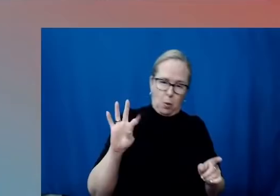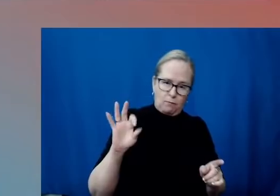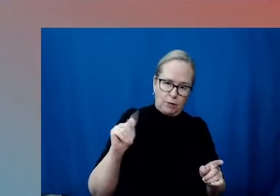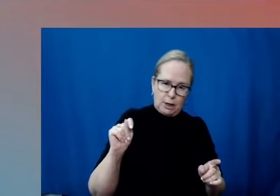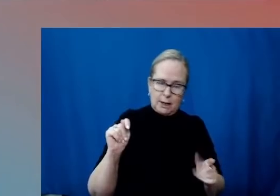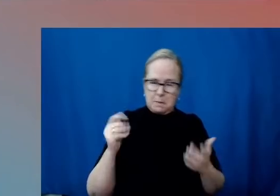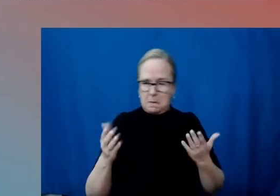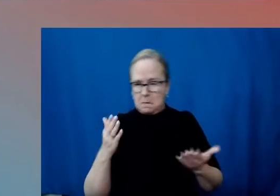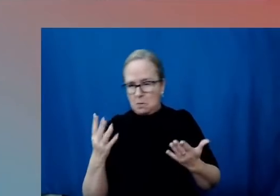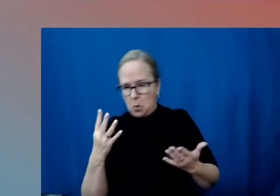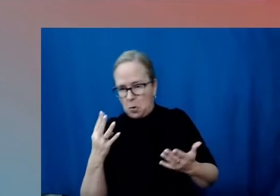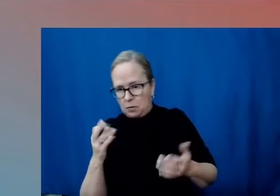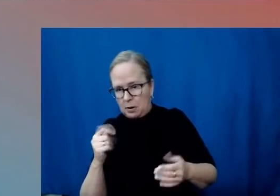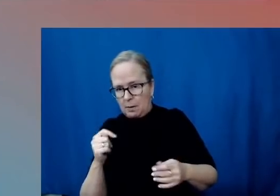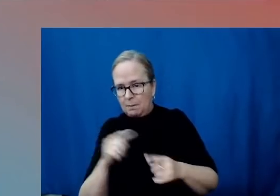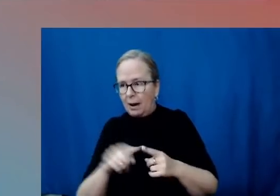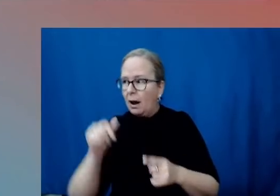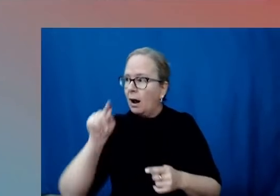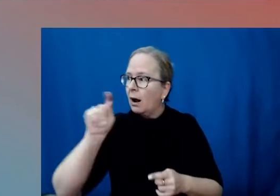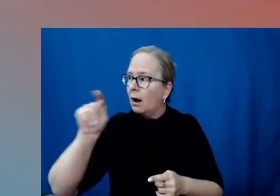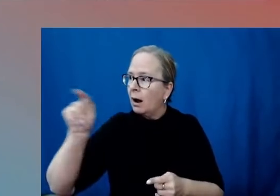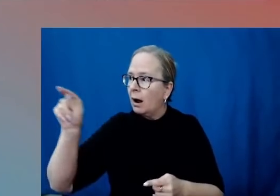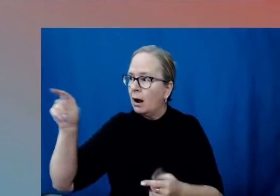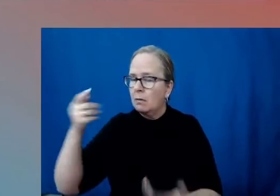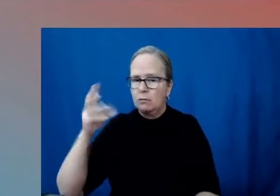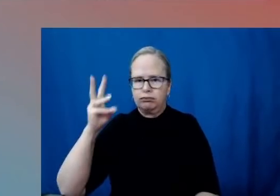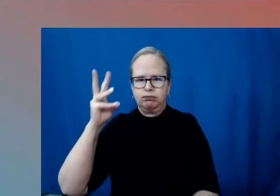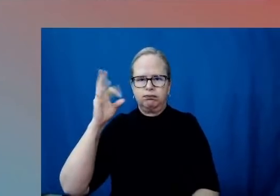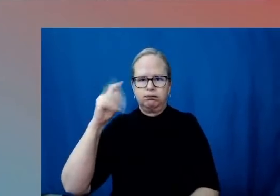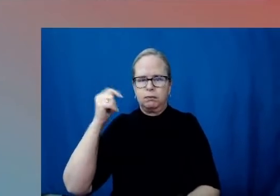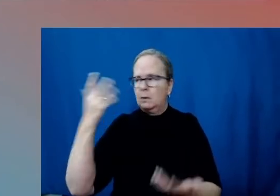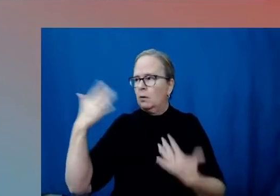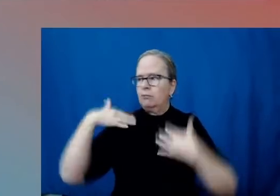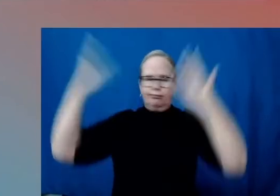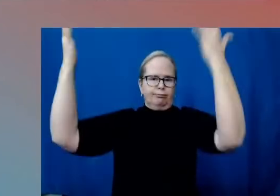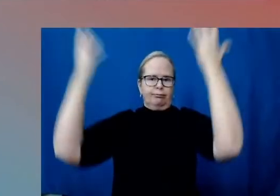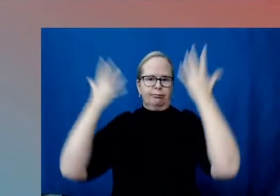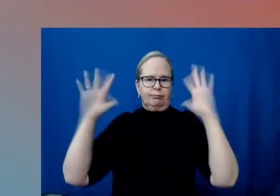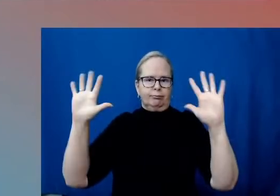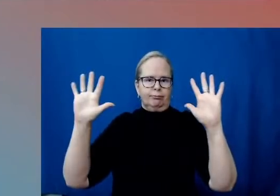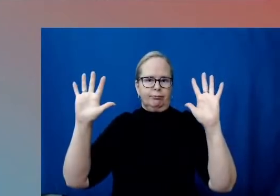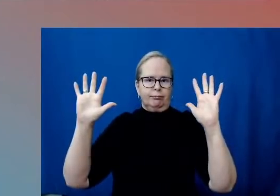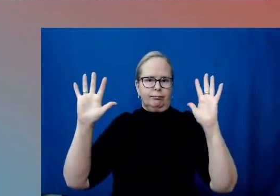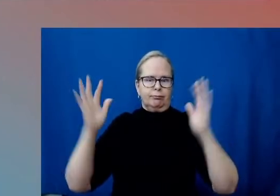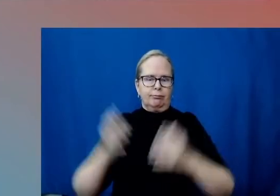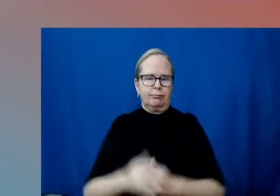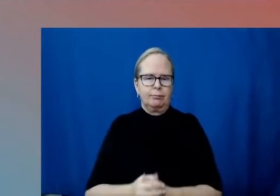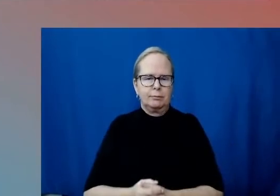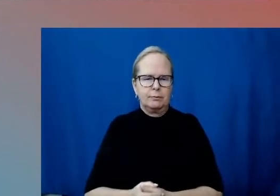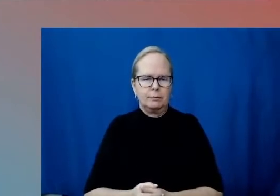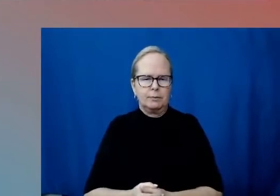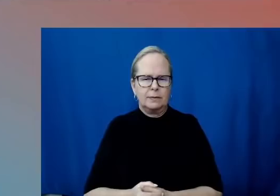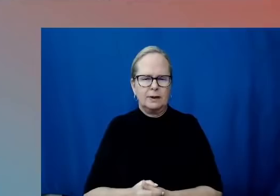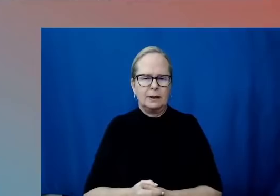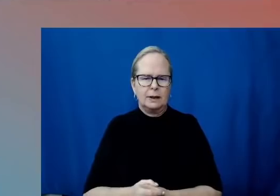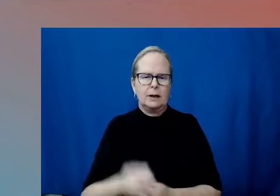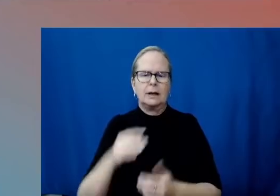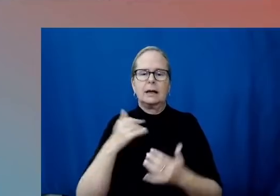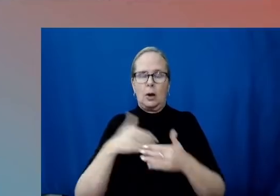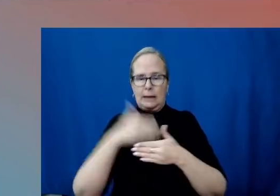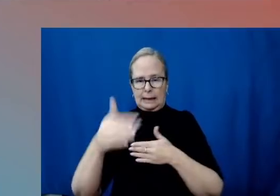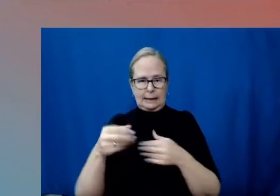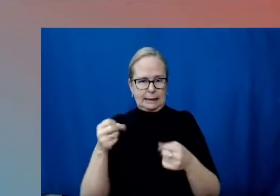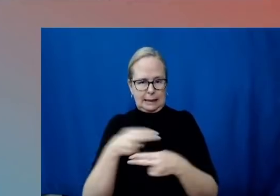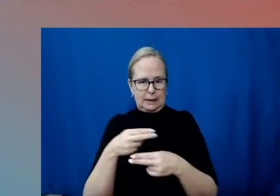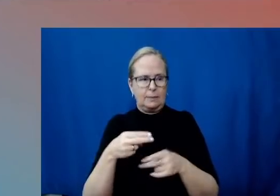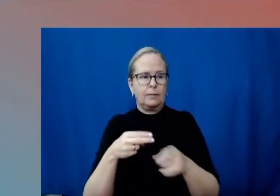Deer, and the hospitals are literally drowning because of their staffing and capacity issues. So I just wanted to give that little bit of a picture,